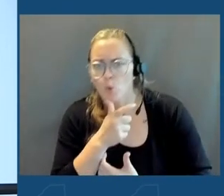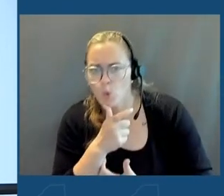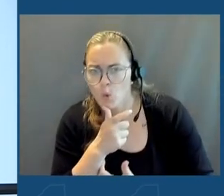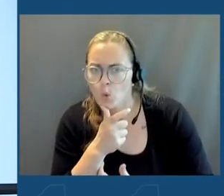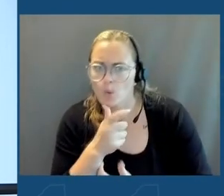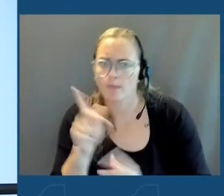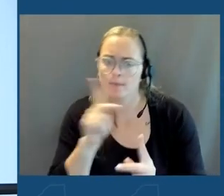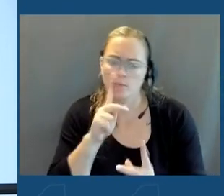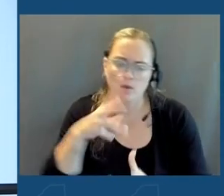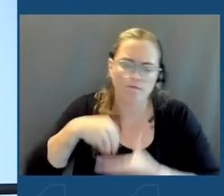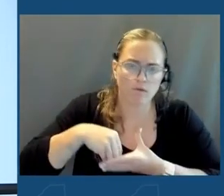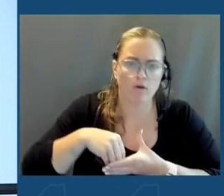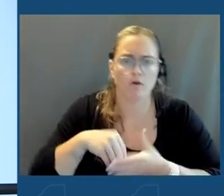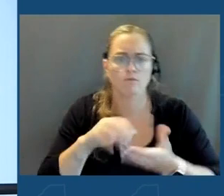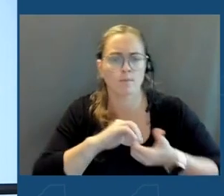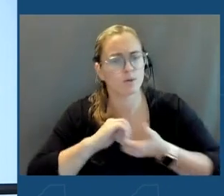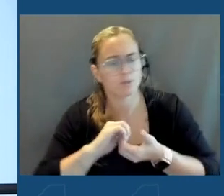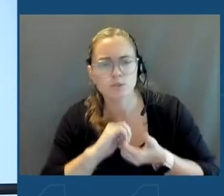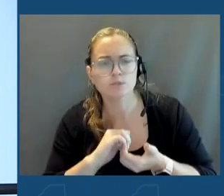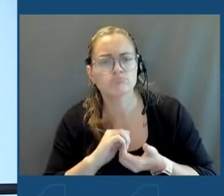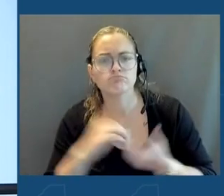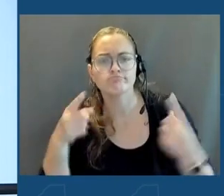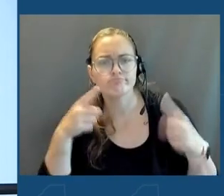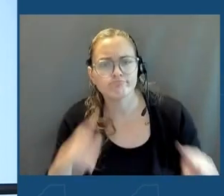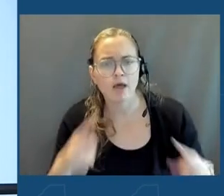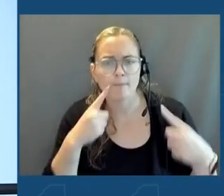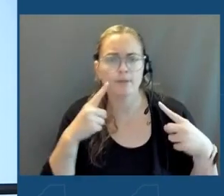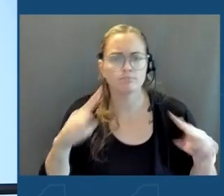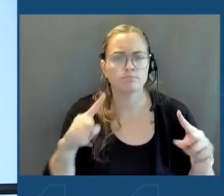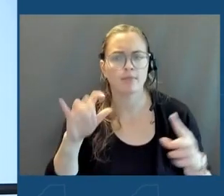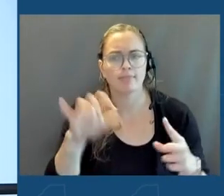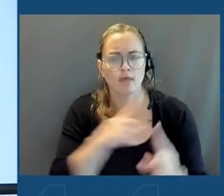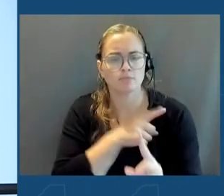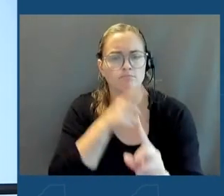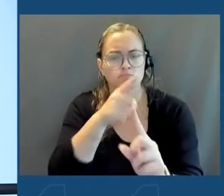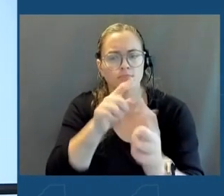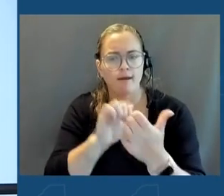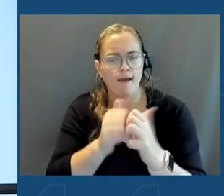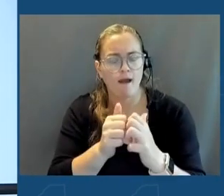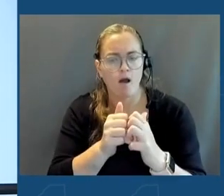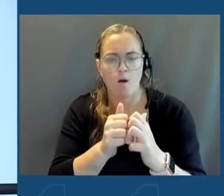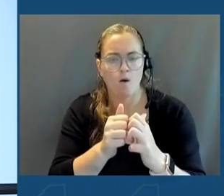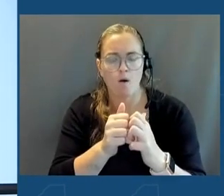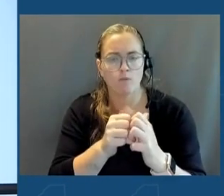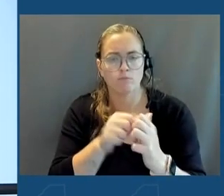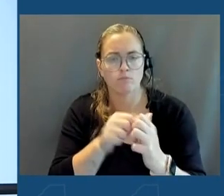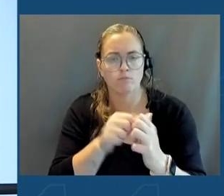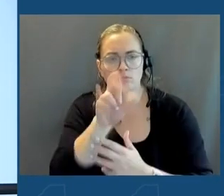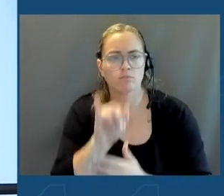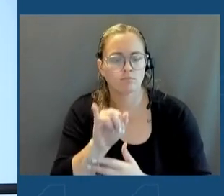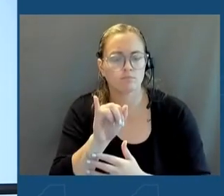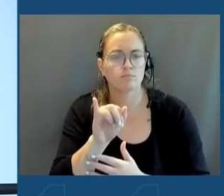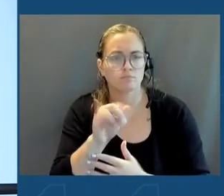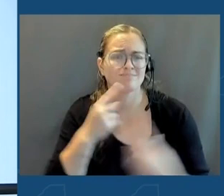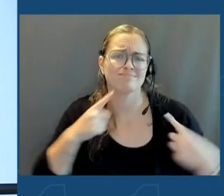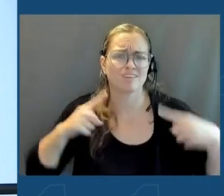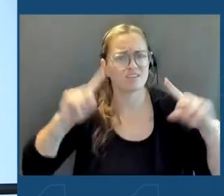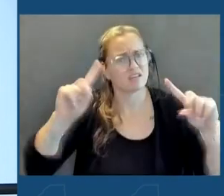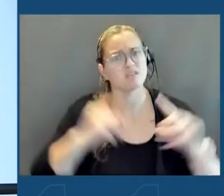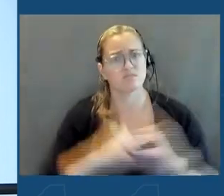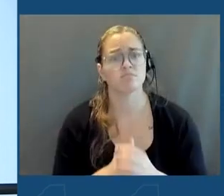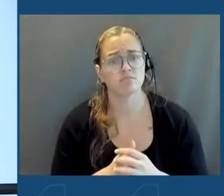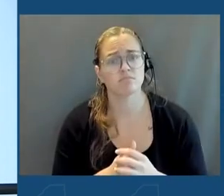are here, the partnership that happens. That's how we're able to make the Downtown Revitalization Initiative successful.